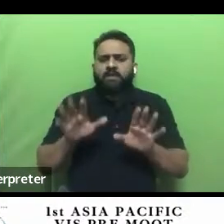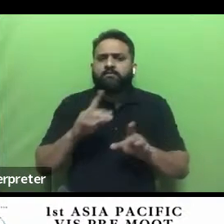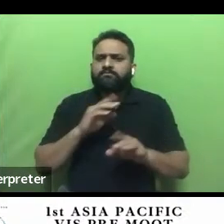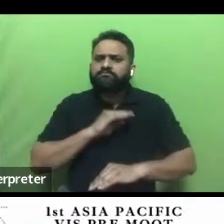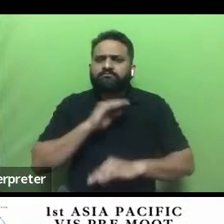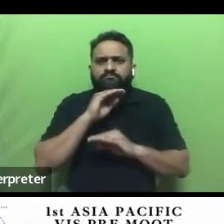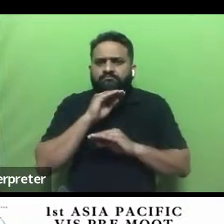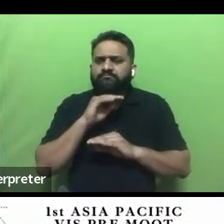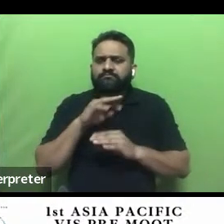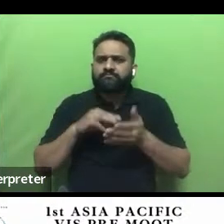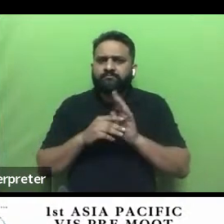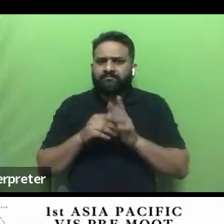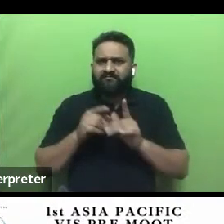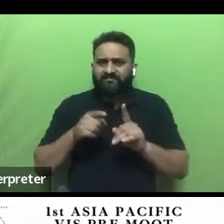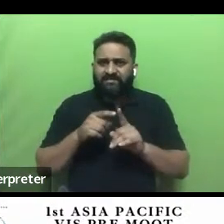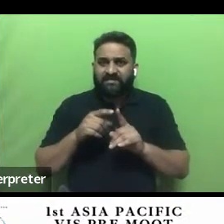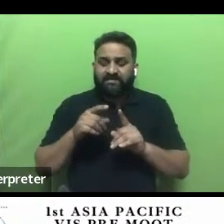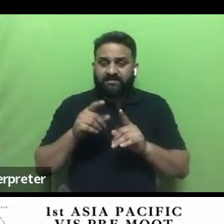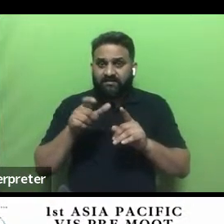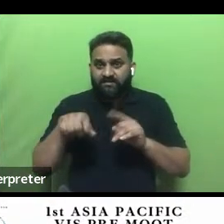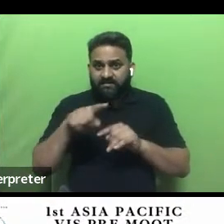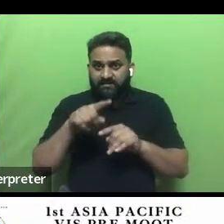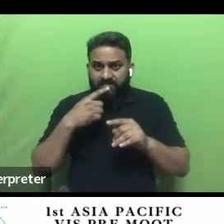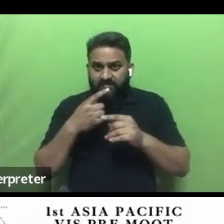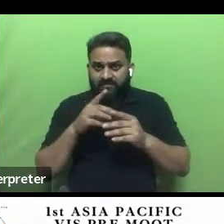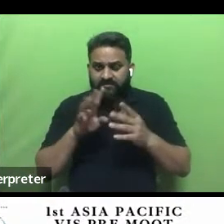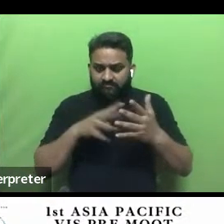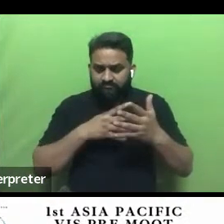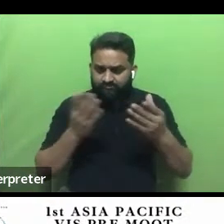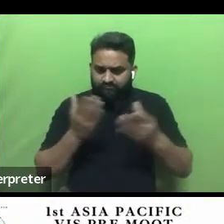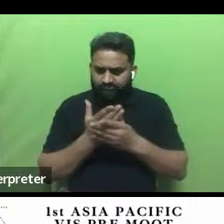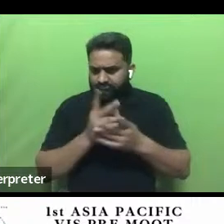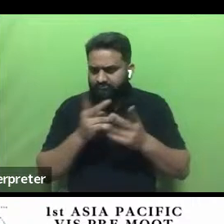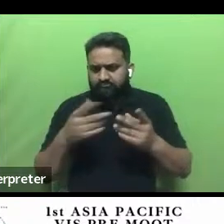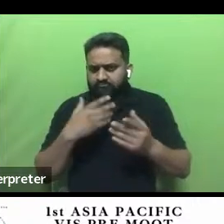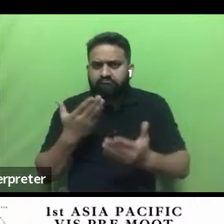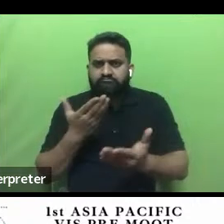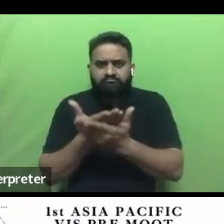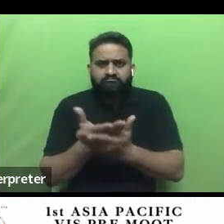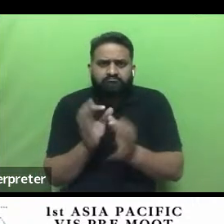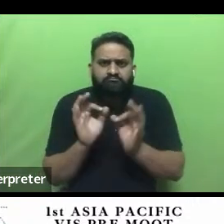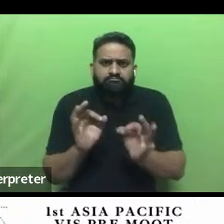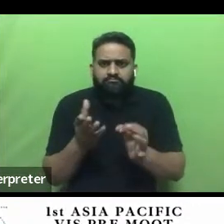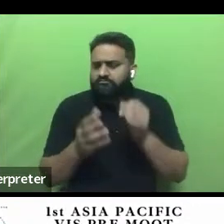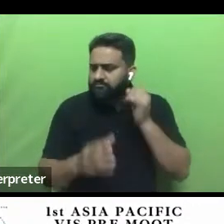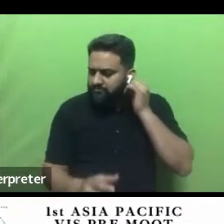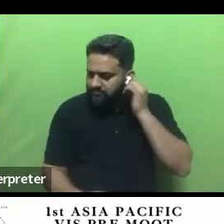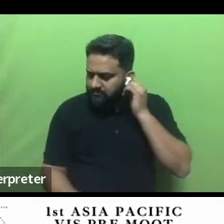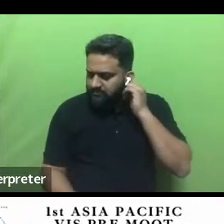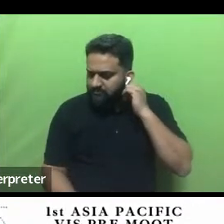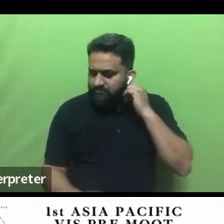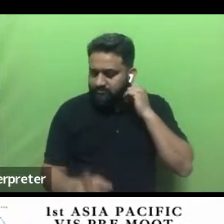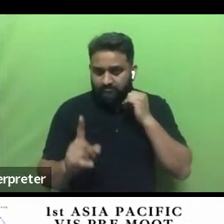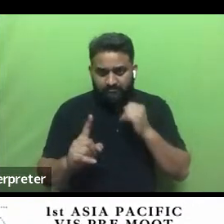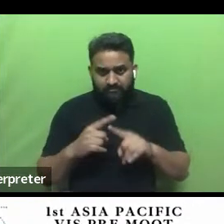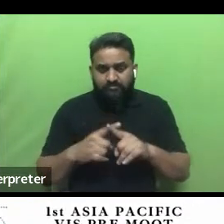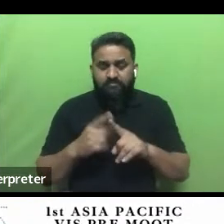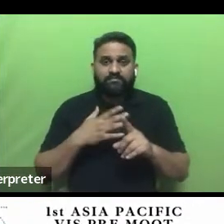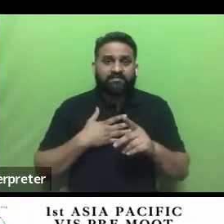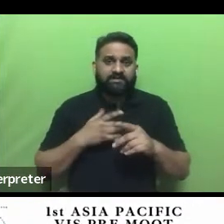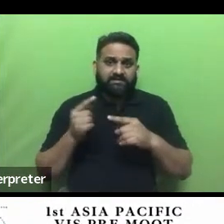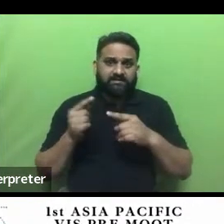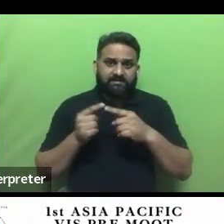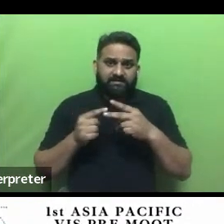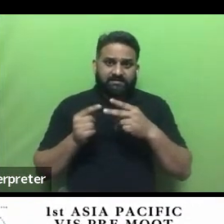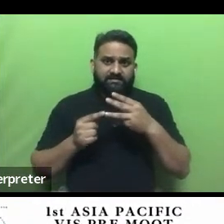the presumption that the law of the seat should also apply to the arbitration agreement. And I have 3 brief